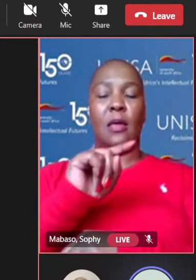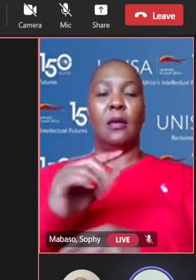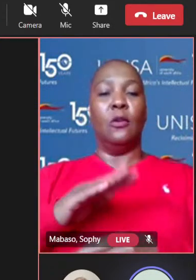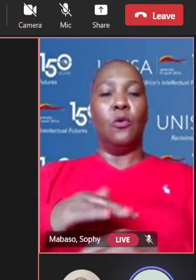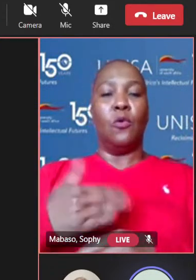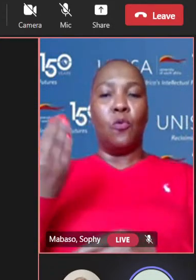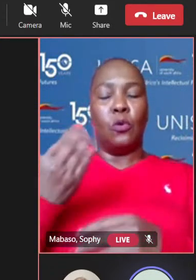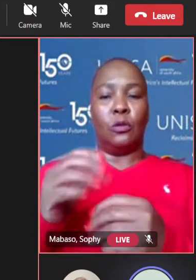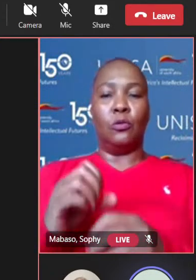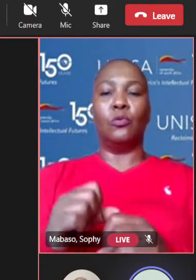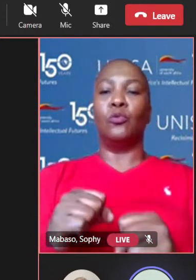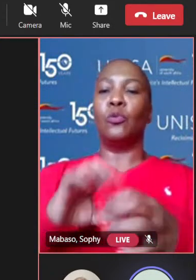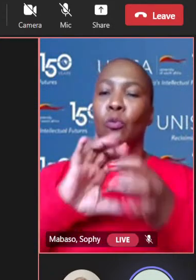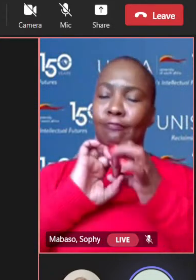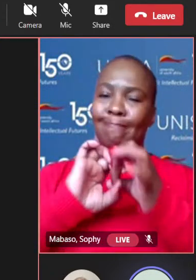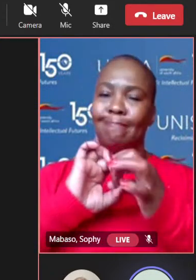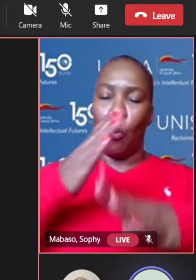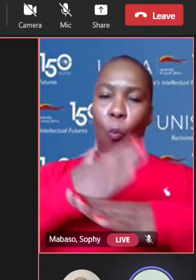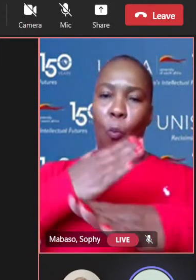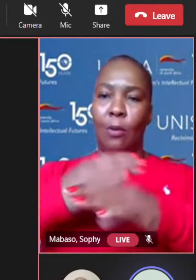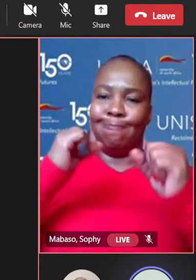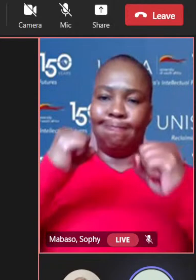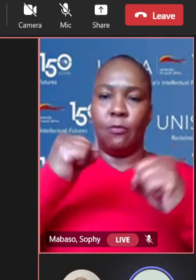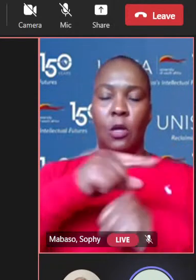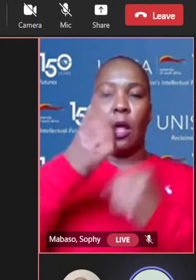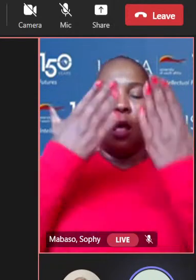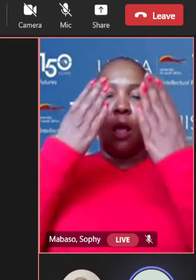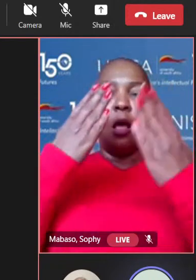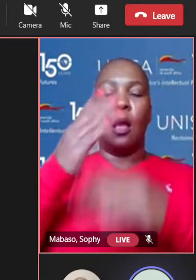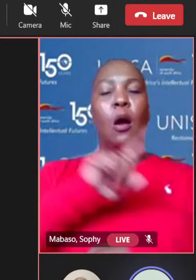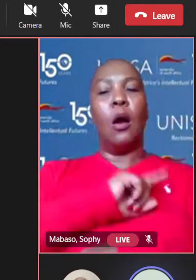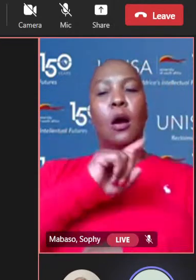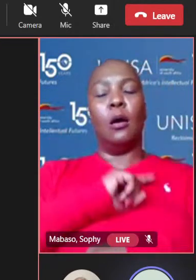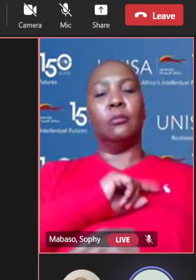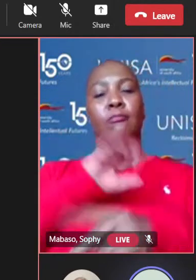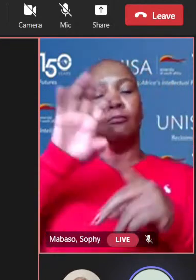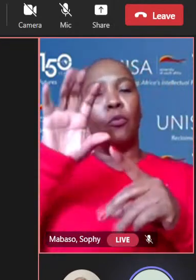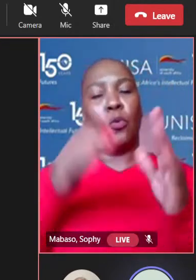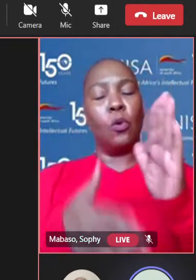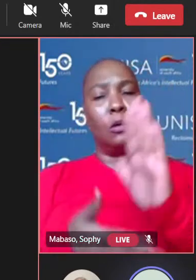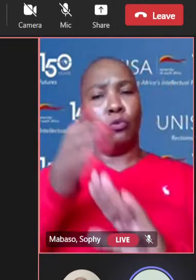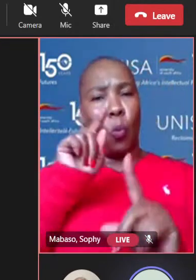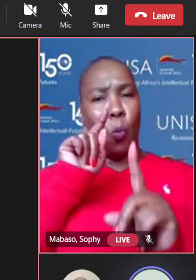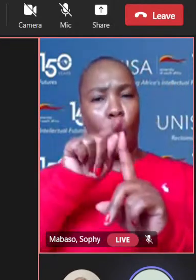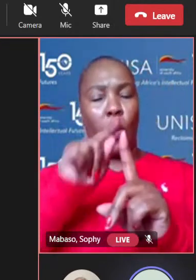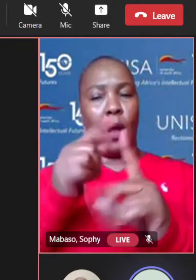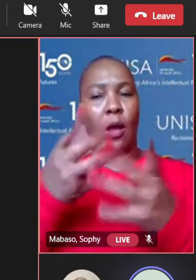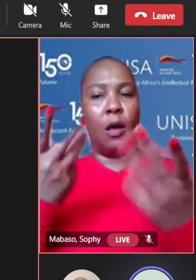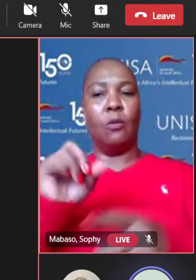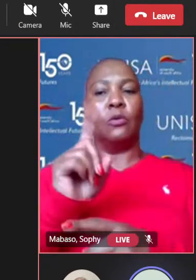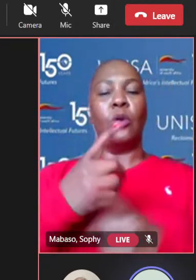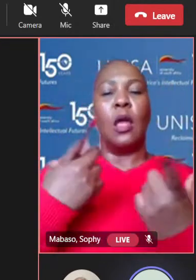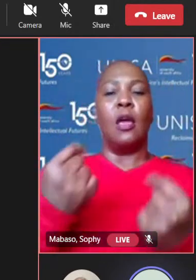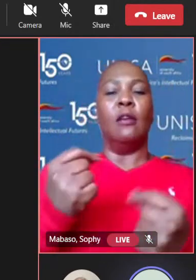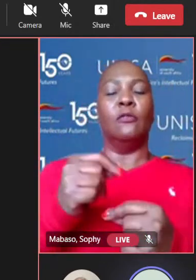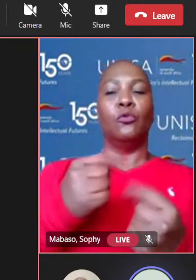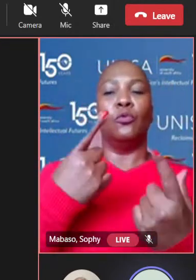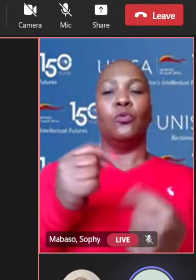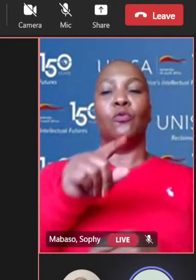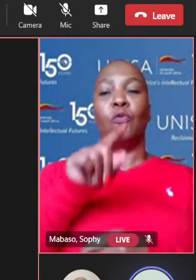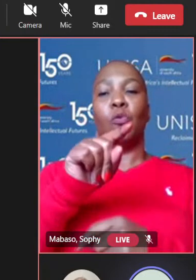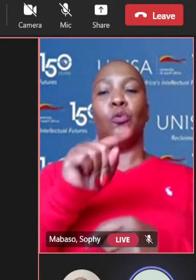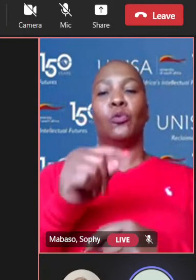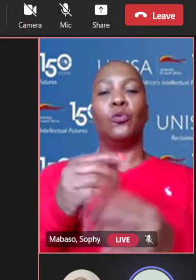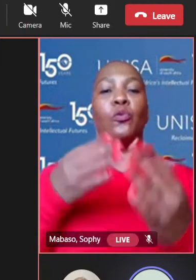your studies and you need to move forward. What do you have to get there? What do you have to do for you to get there? Okay,